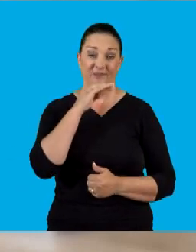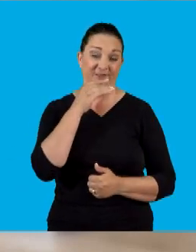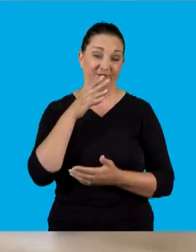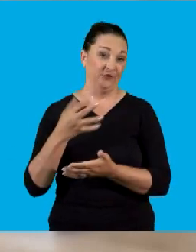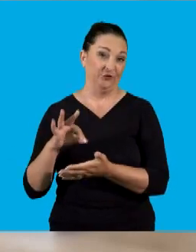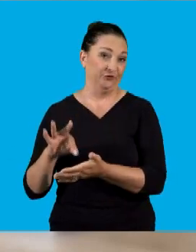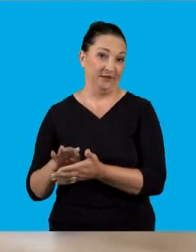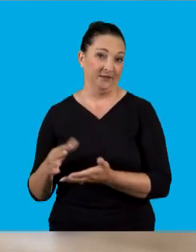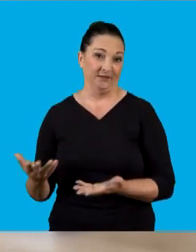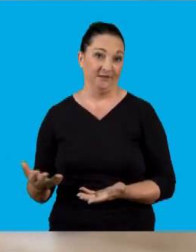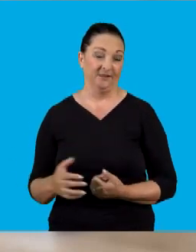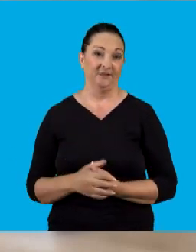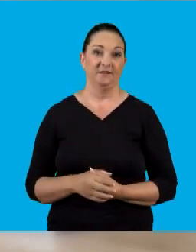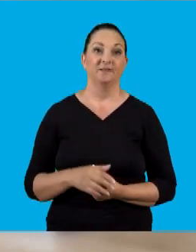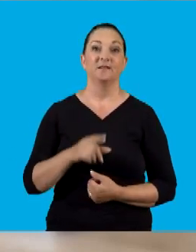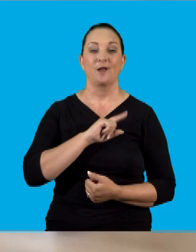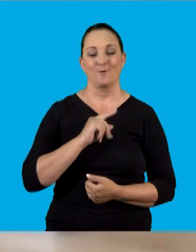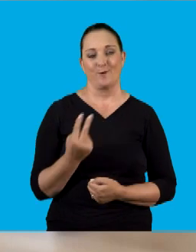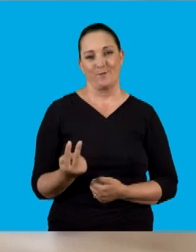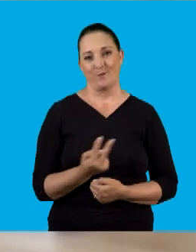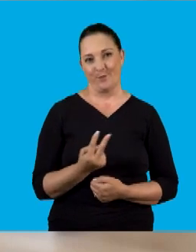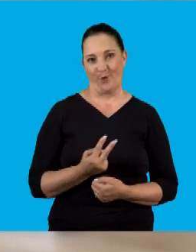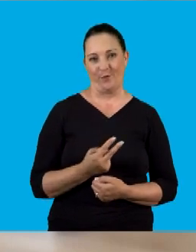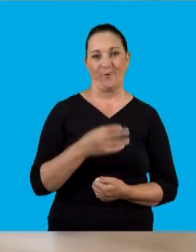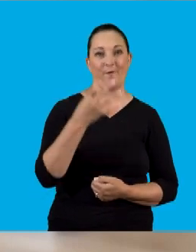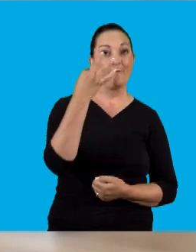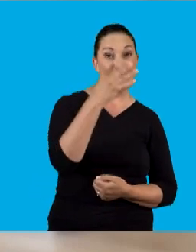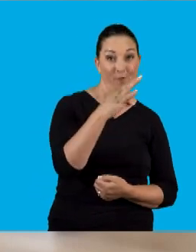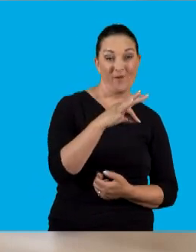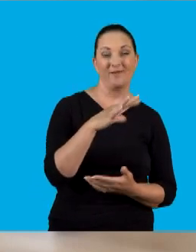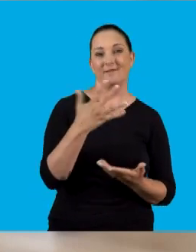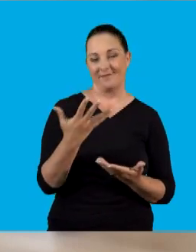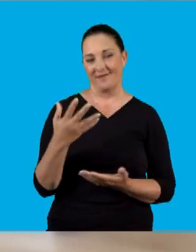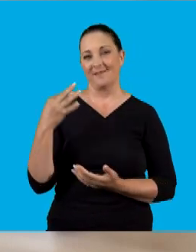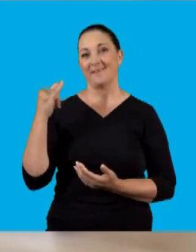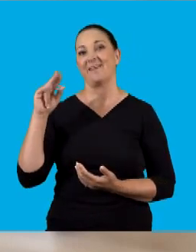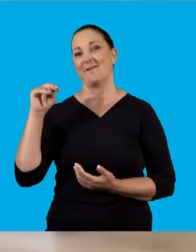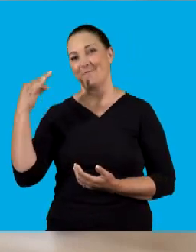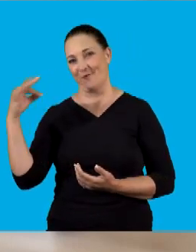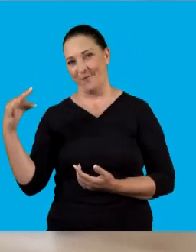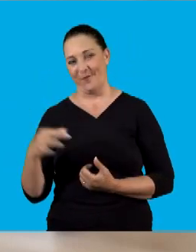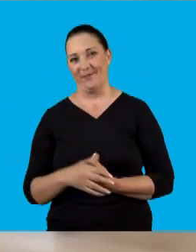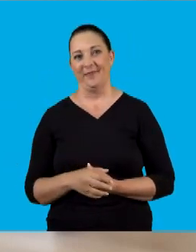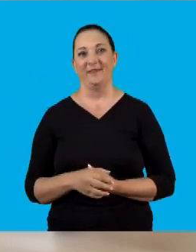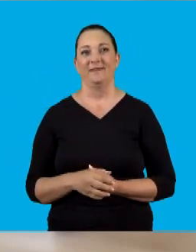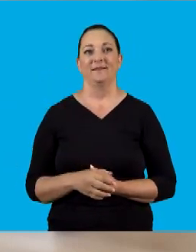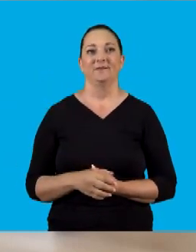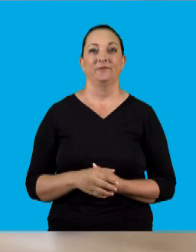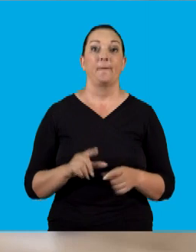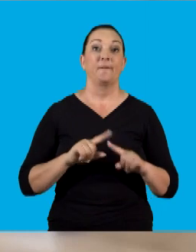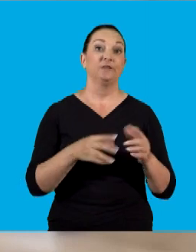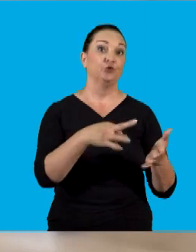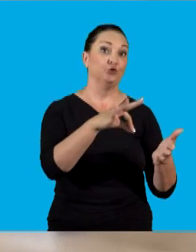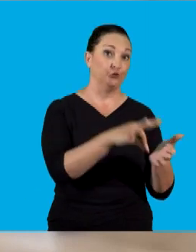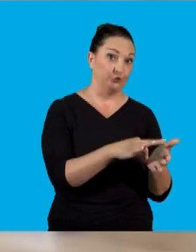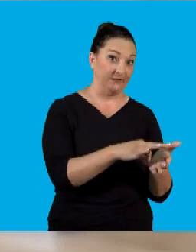even registered. Hence, we are saying it falls under both the formal and the informal sector. Those which are registered fall under the